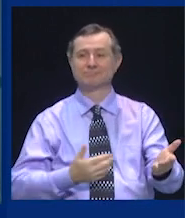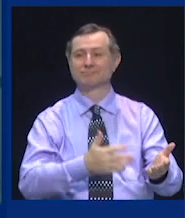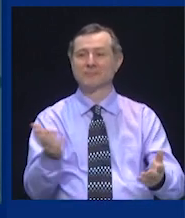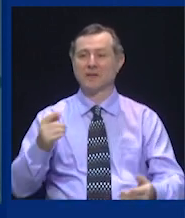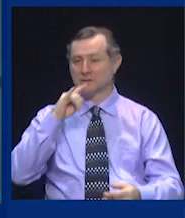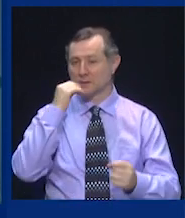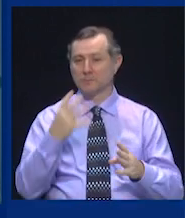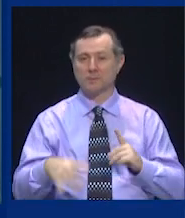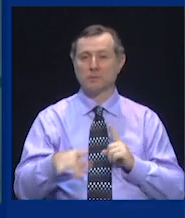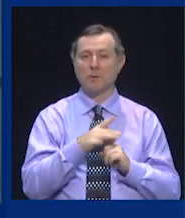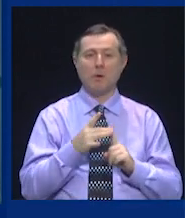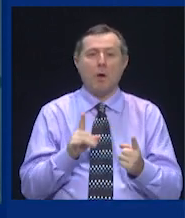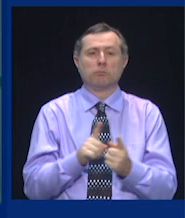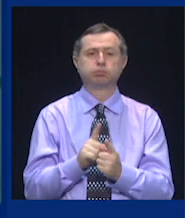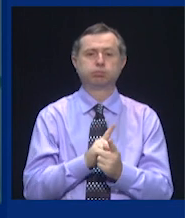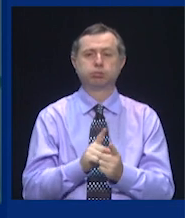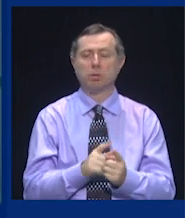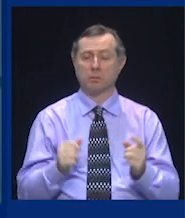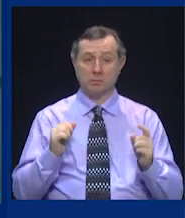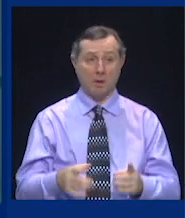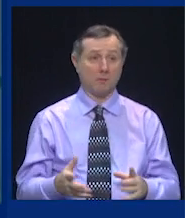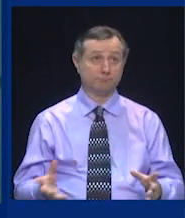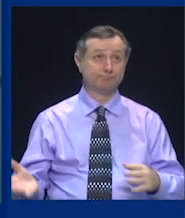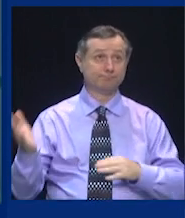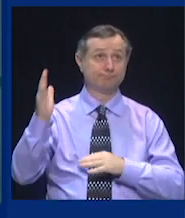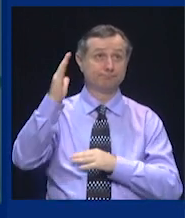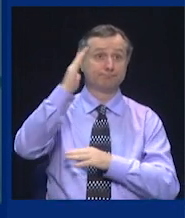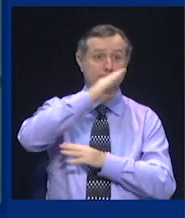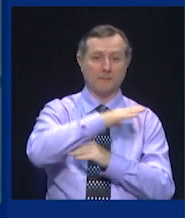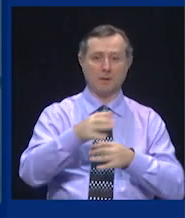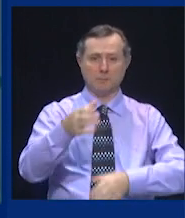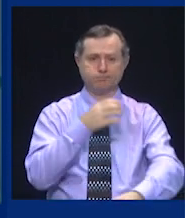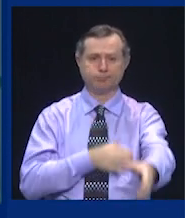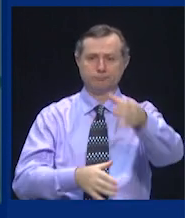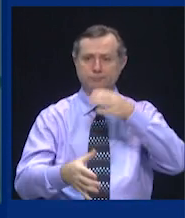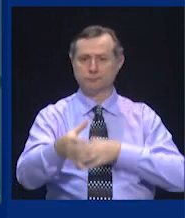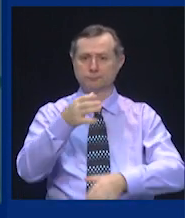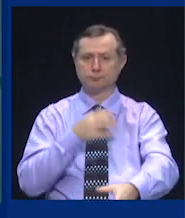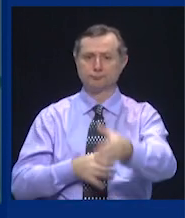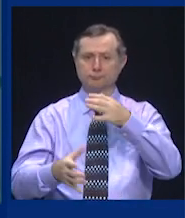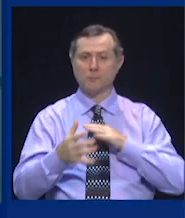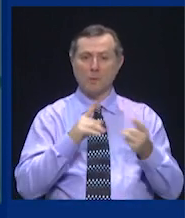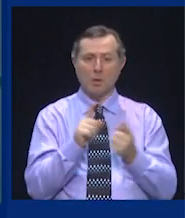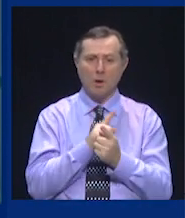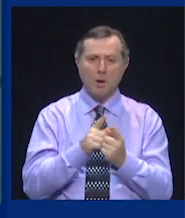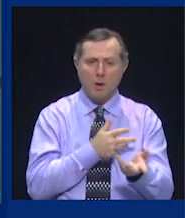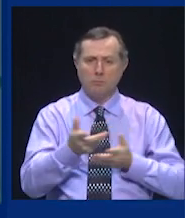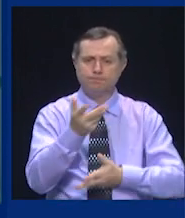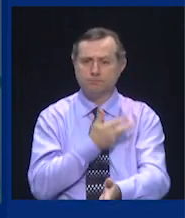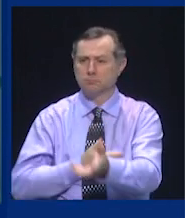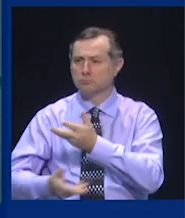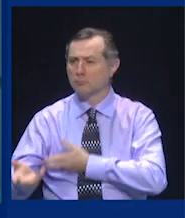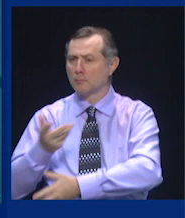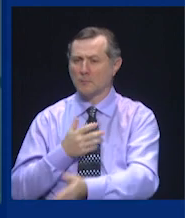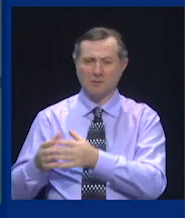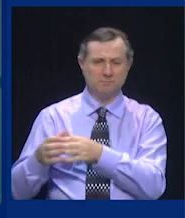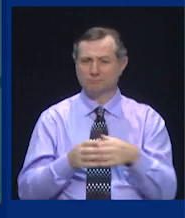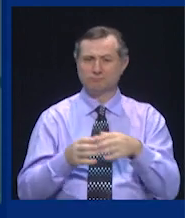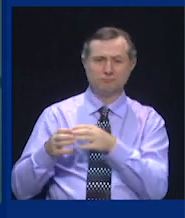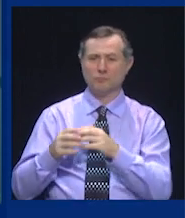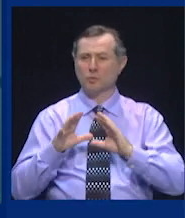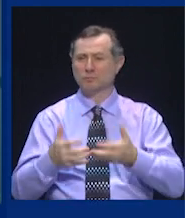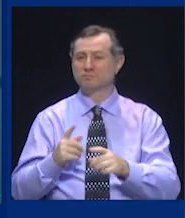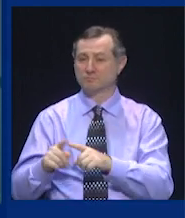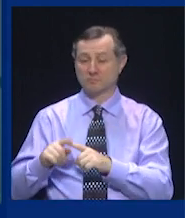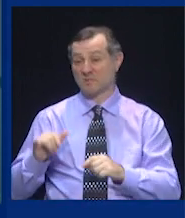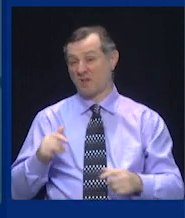teacher interact with during the course of a day? 30, 40, 100, 150? That